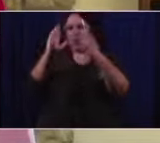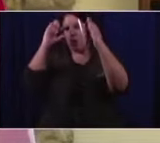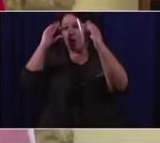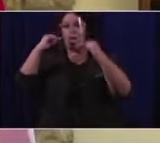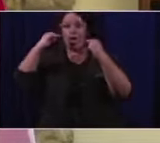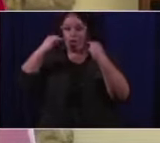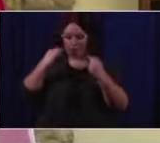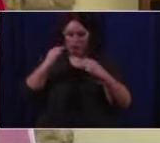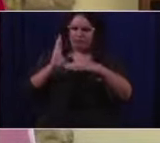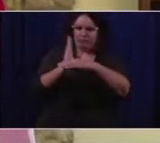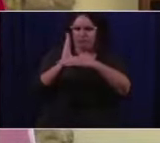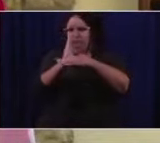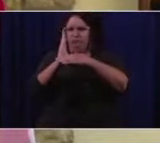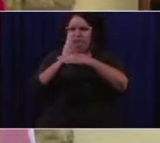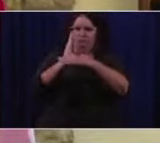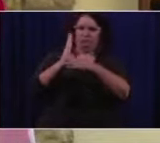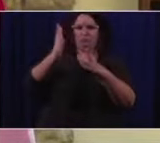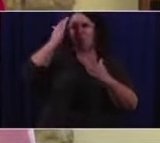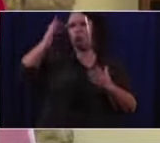what's going on in the county.